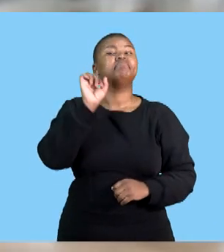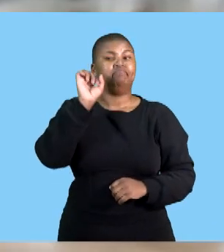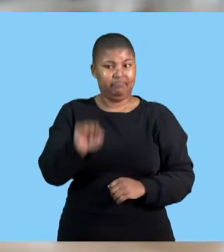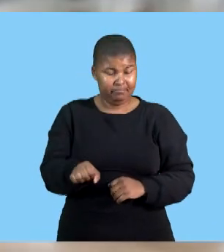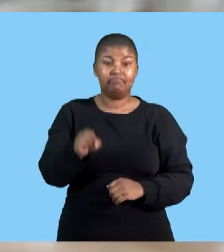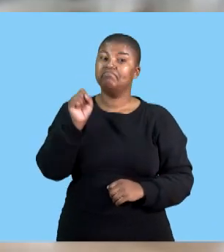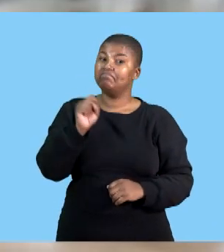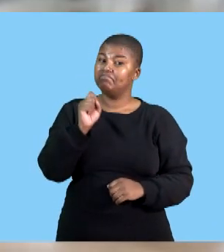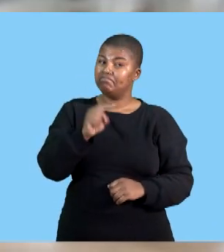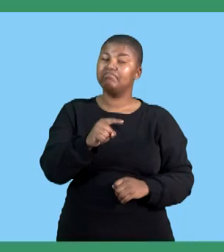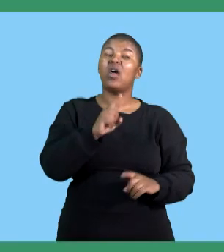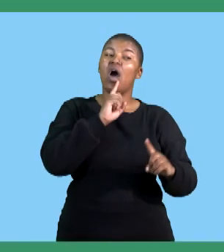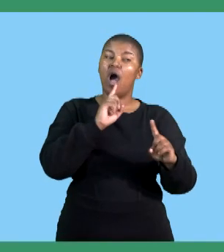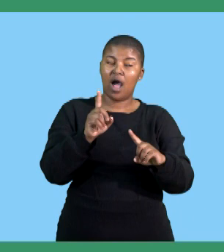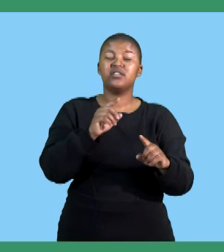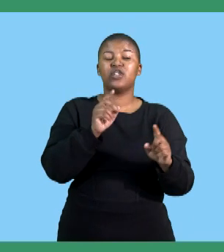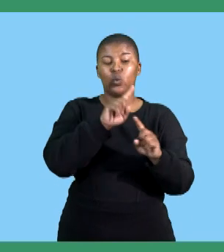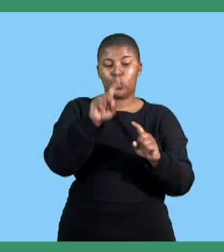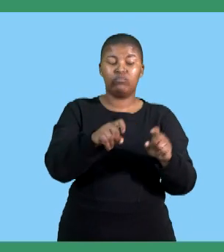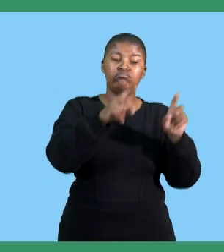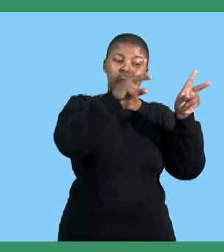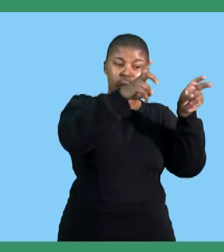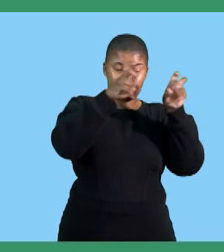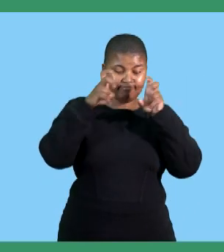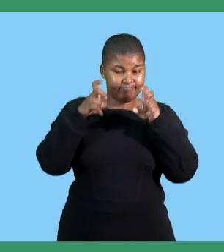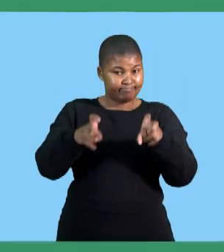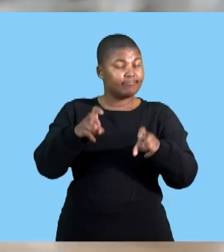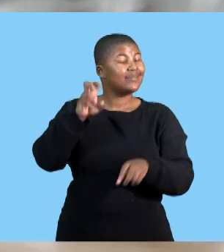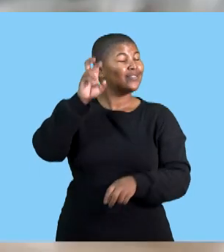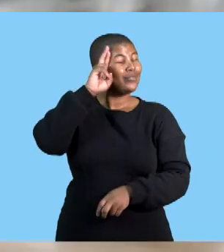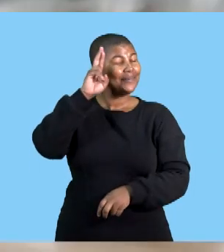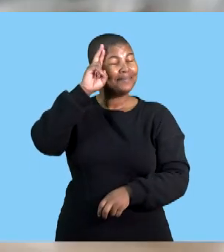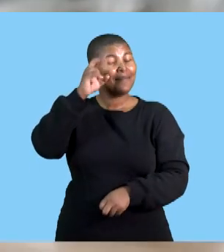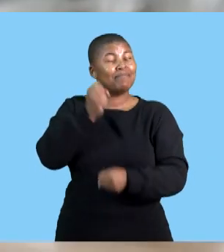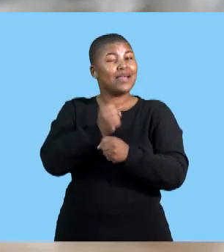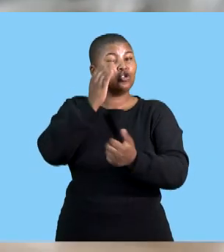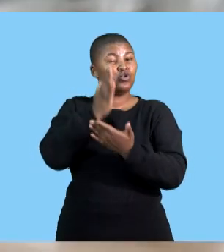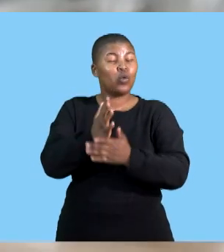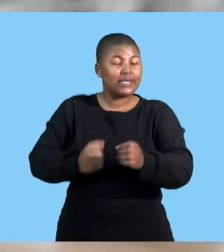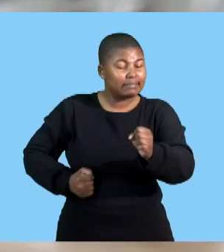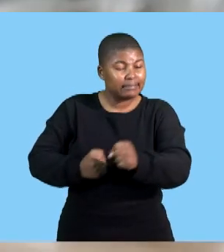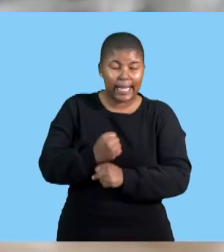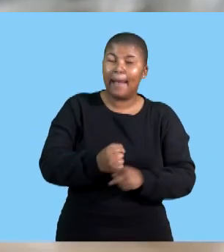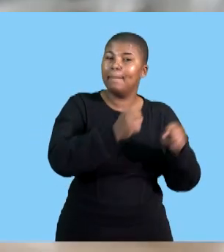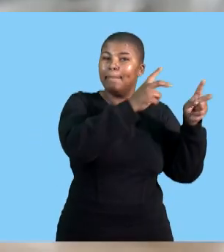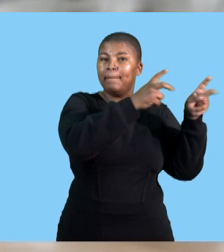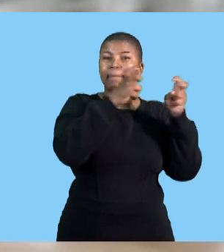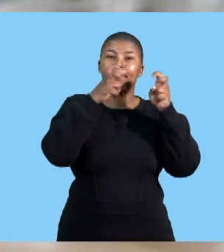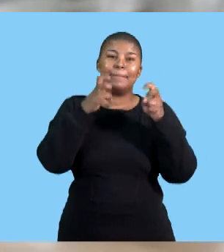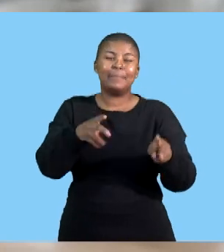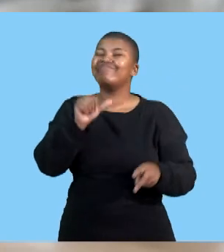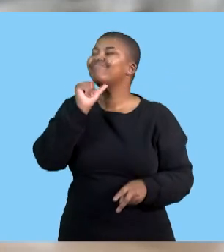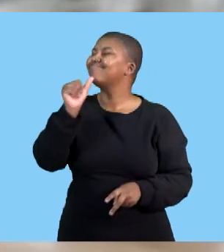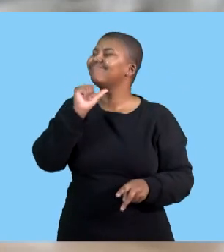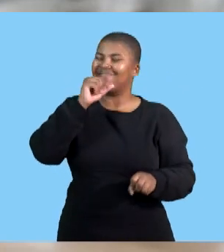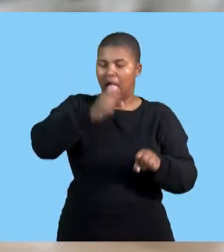So therefore, I am going to then quote it. Remember, as it is from the scenario, no matter how long